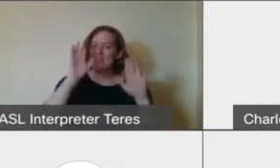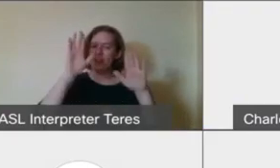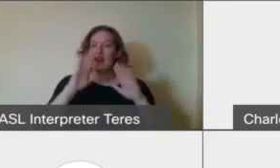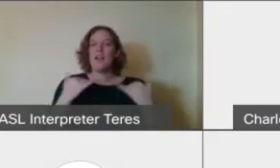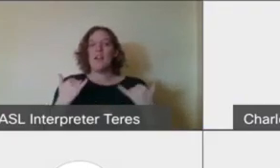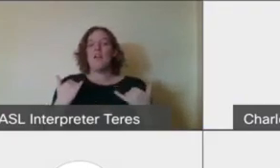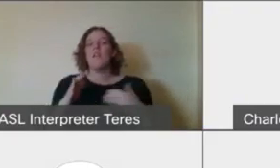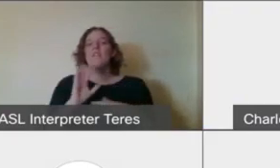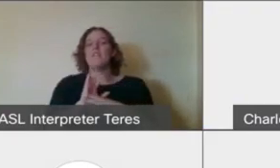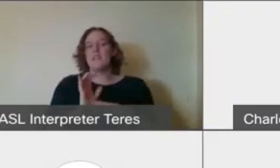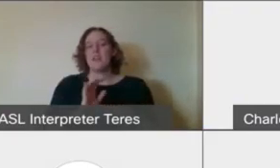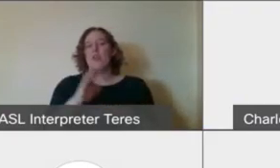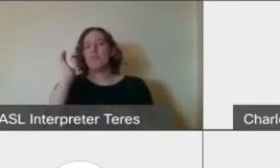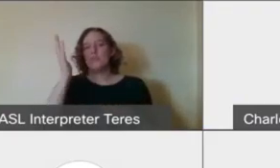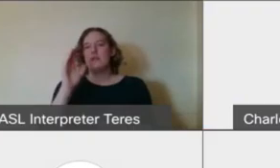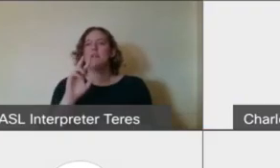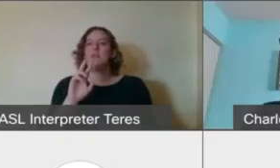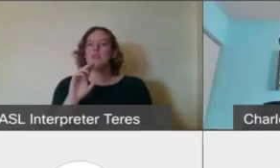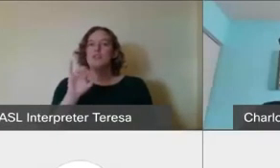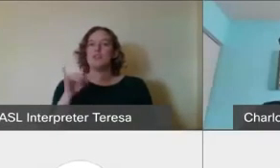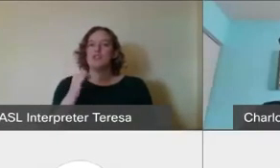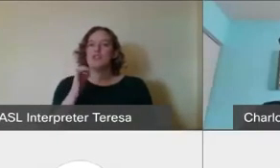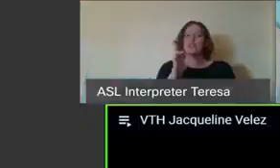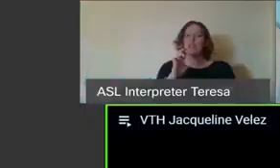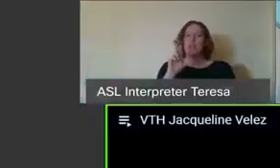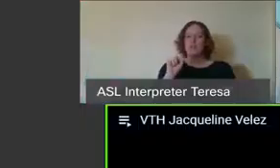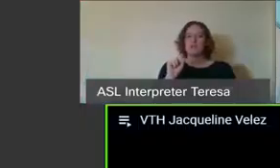Ms. Jacqueline Velez and Brenda Davis.